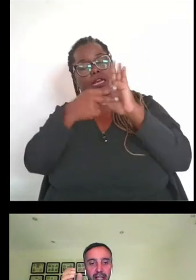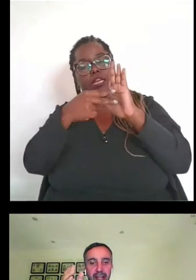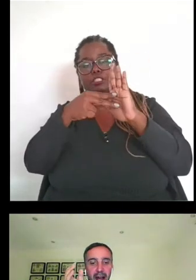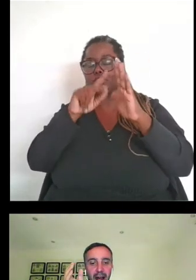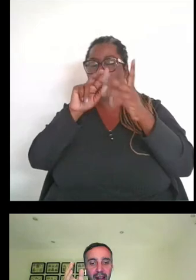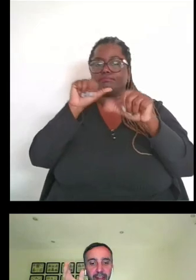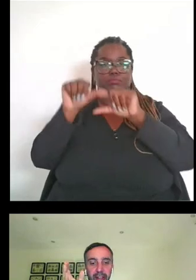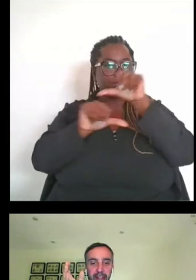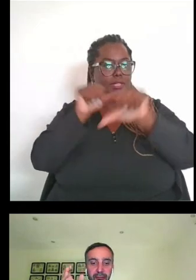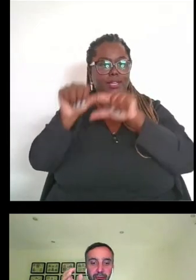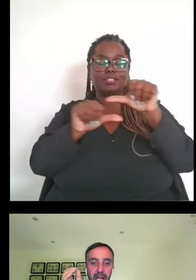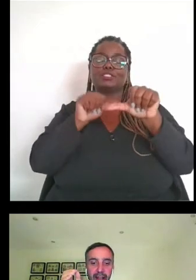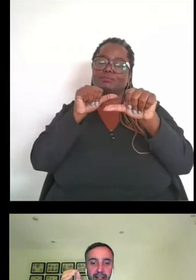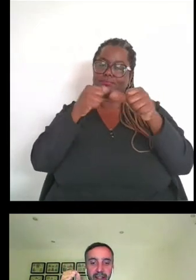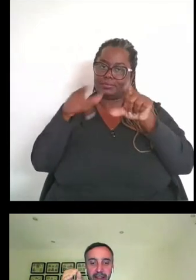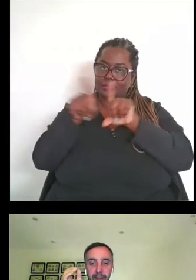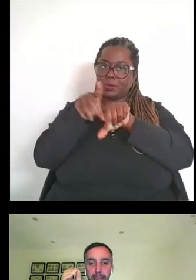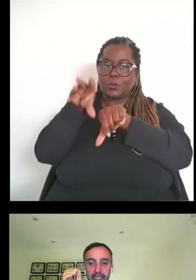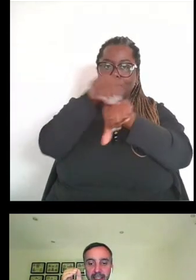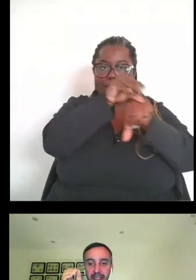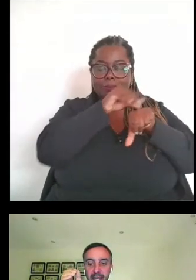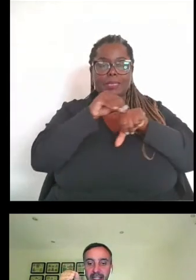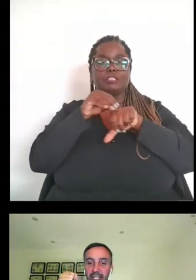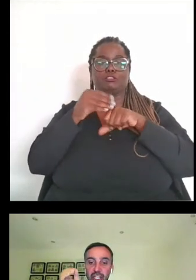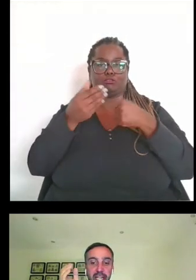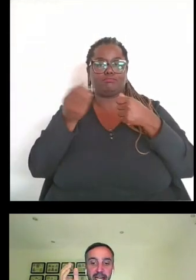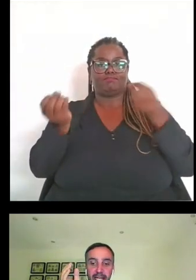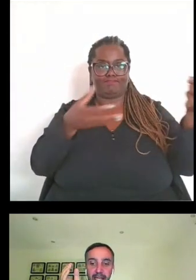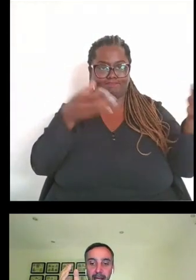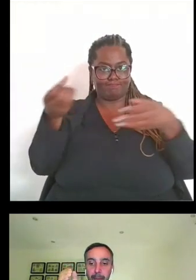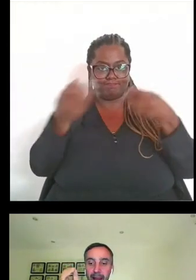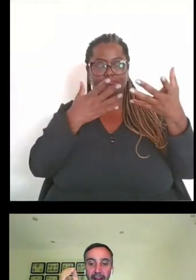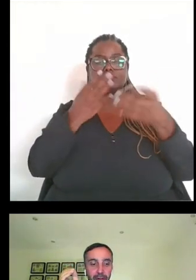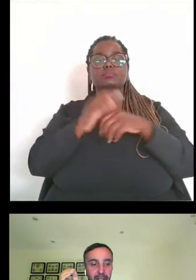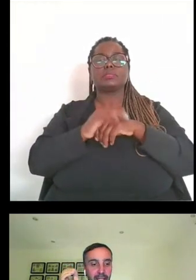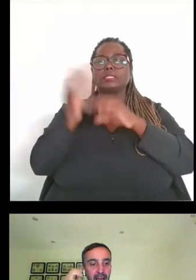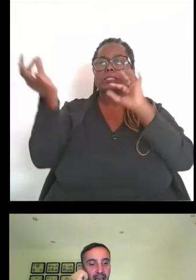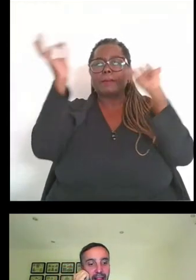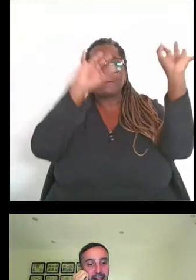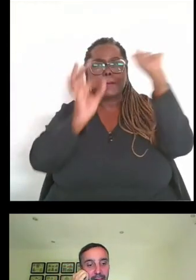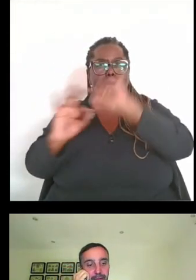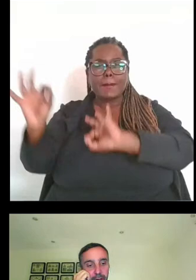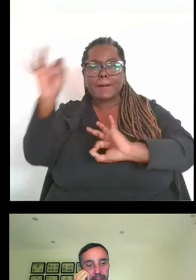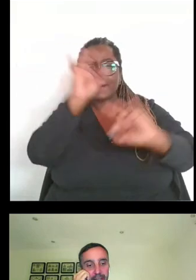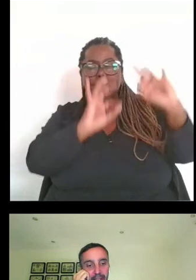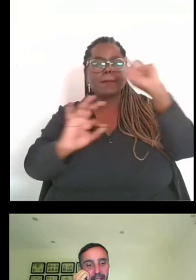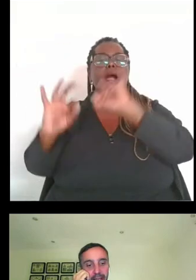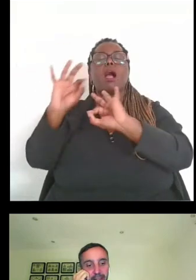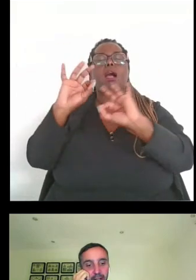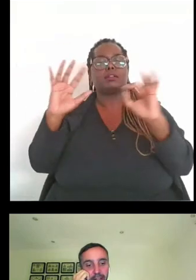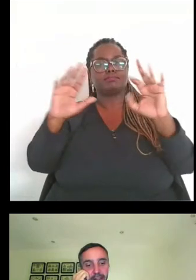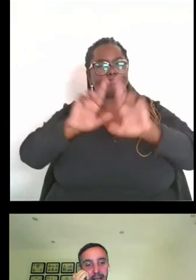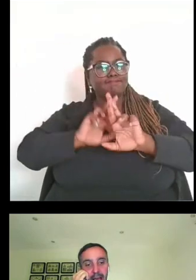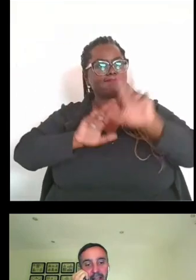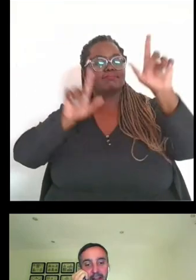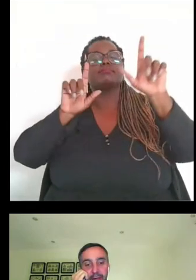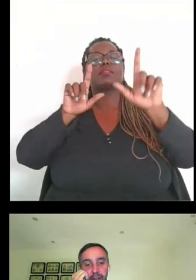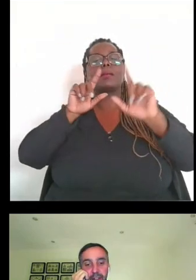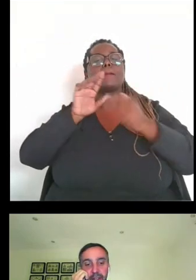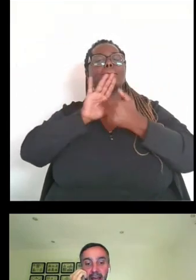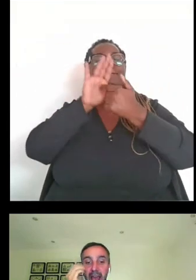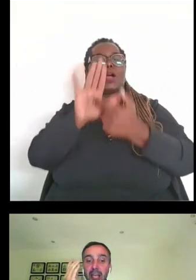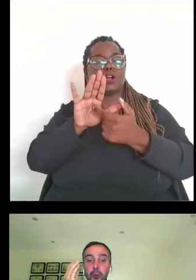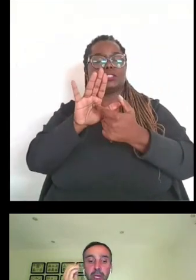Montage an alternative reality is depicted that cheekily playfully and self-confidentally asserts